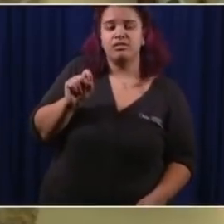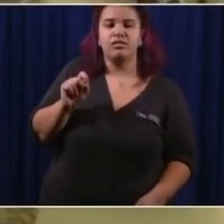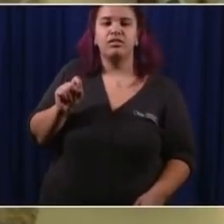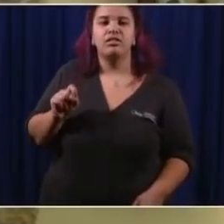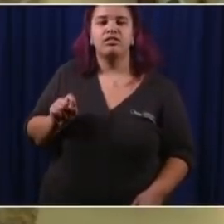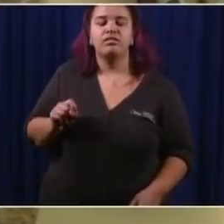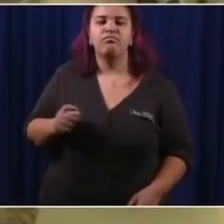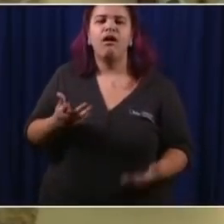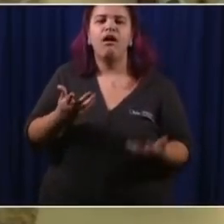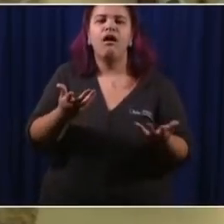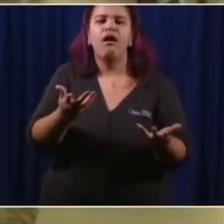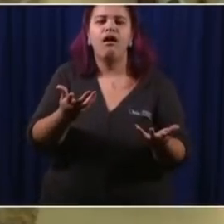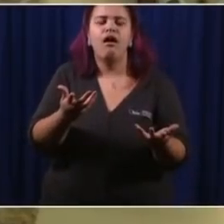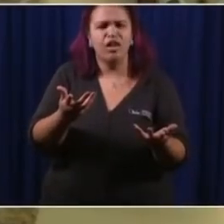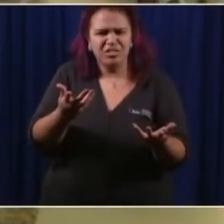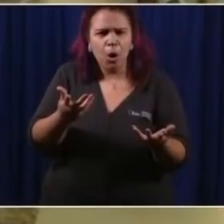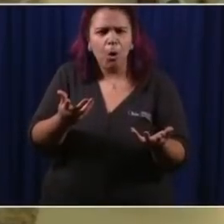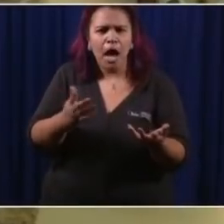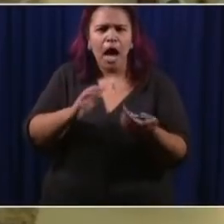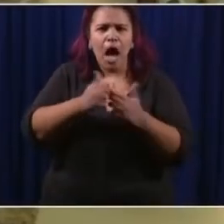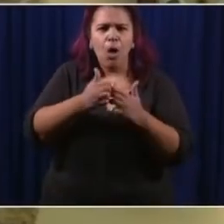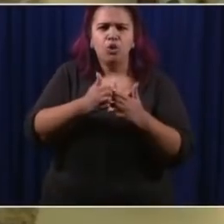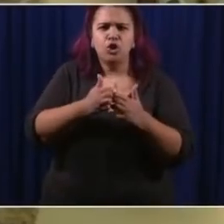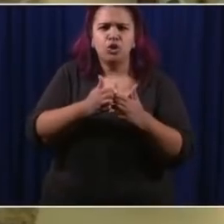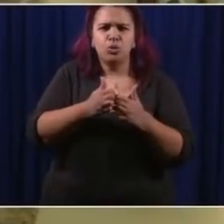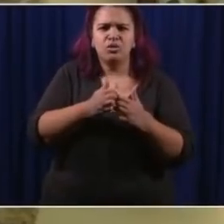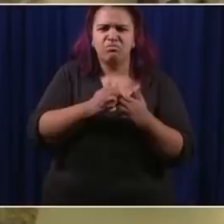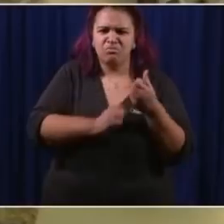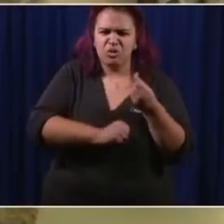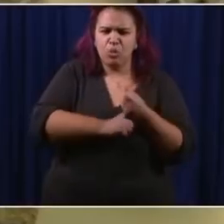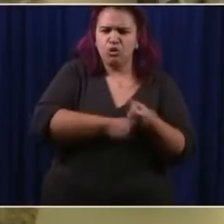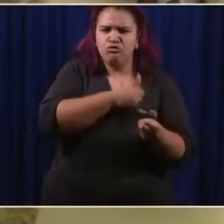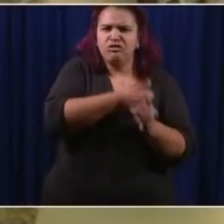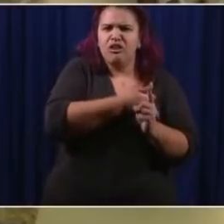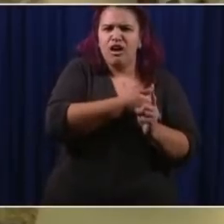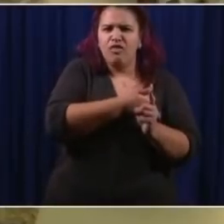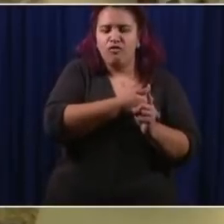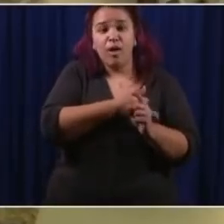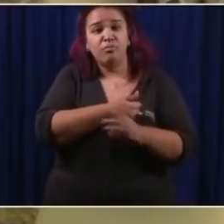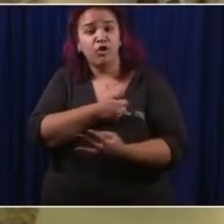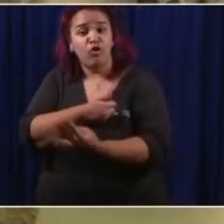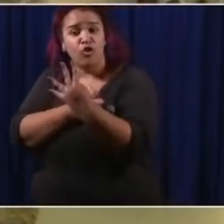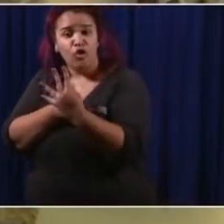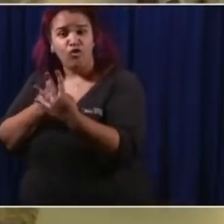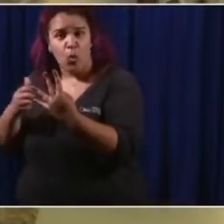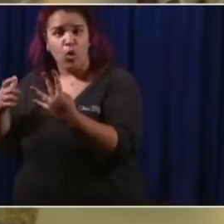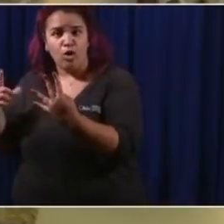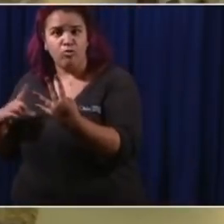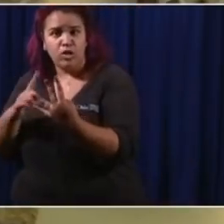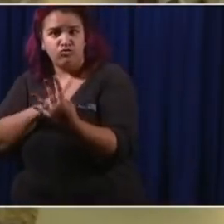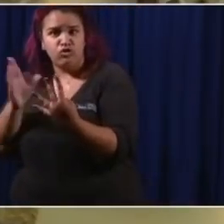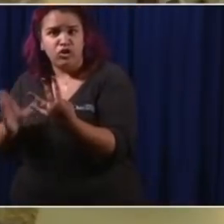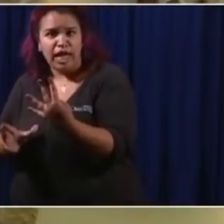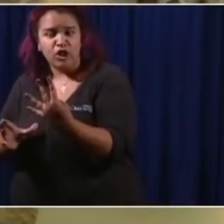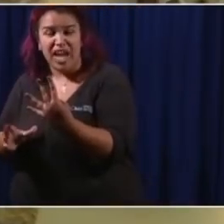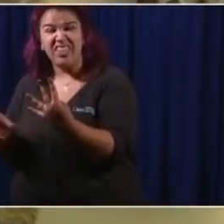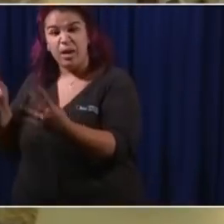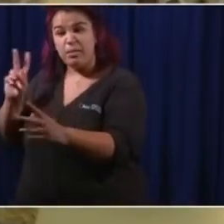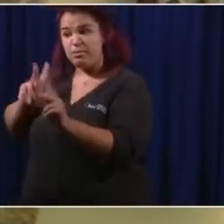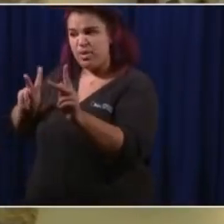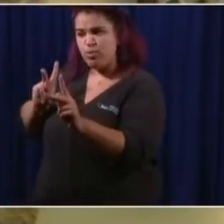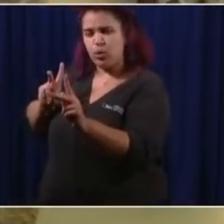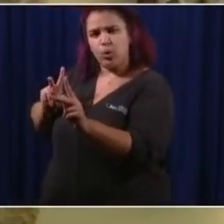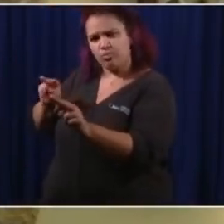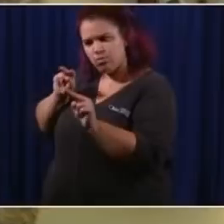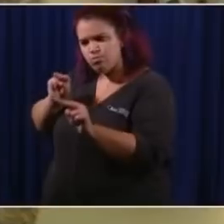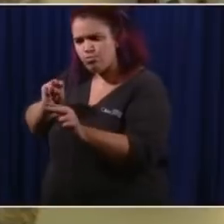who are behind this attempt? Not just those 4 lawmakers, but the people who have been following them. In terms of defending your approach,